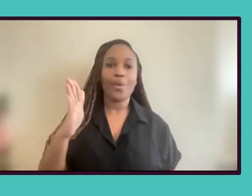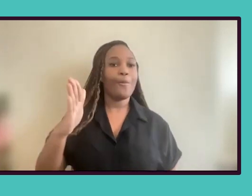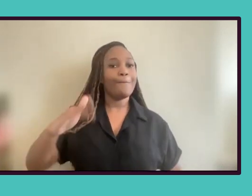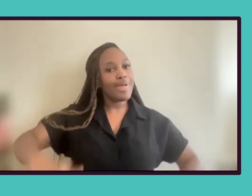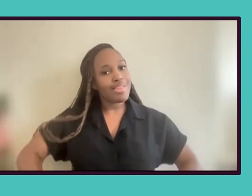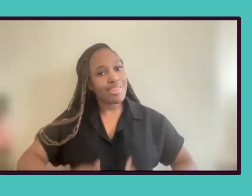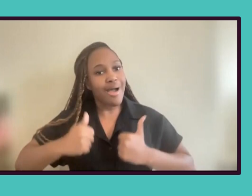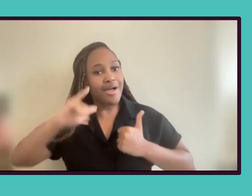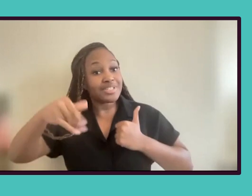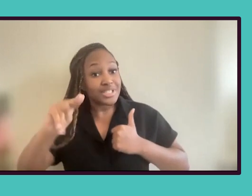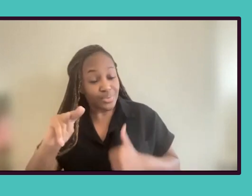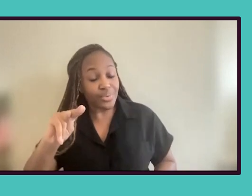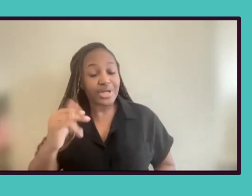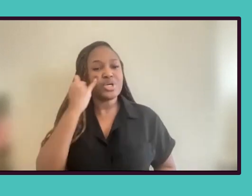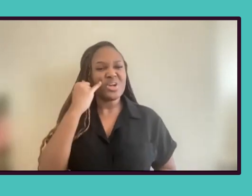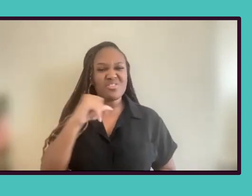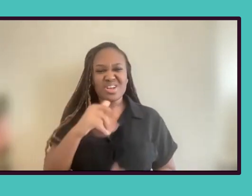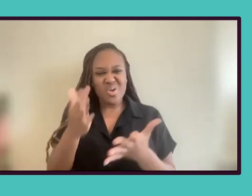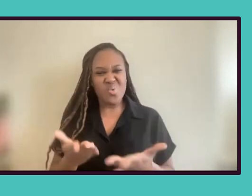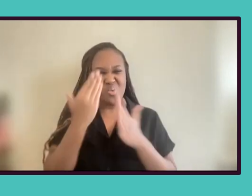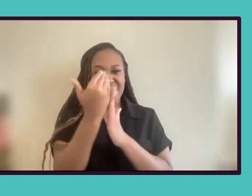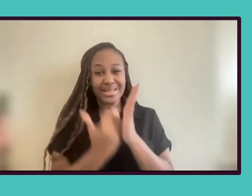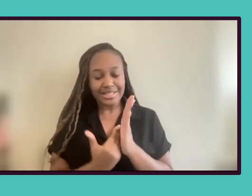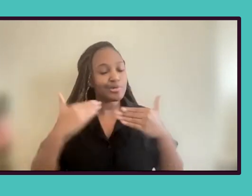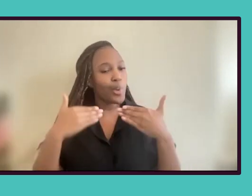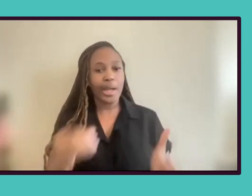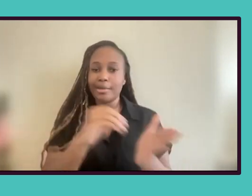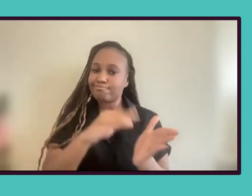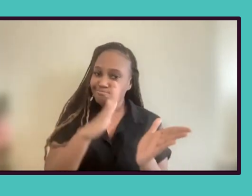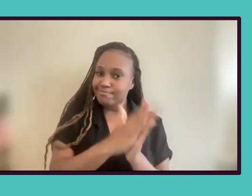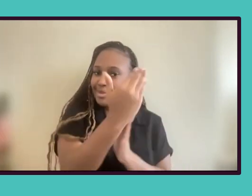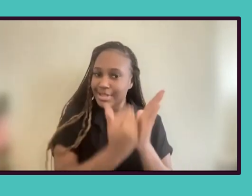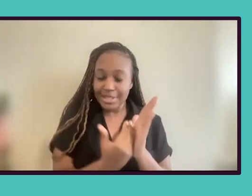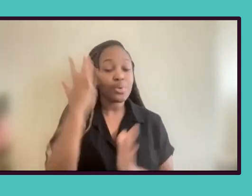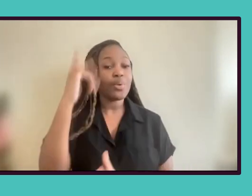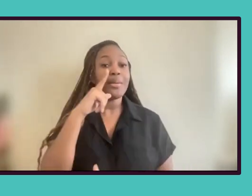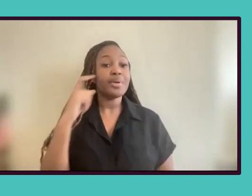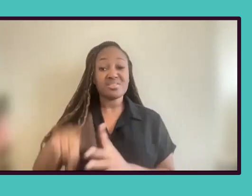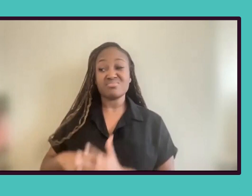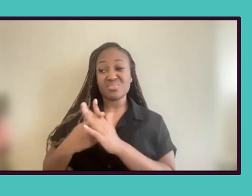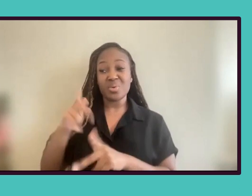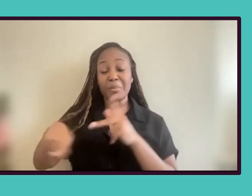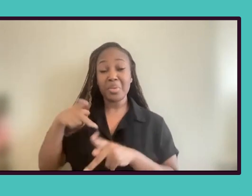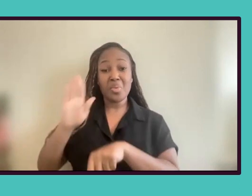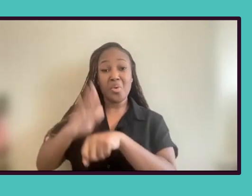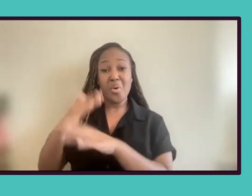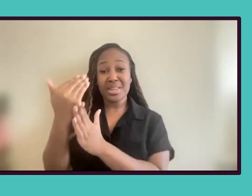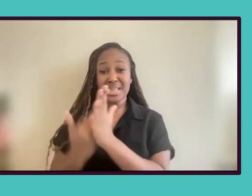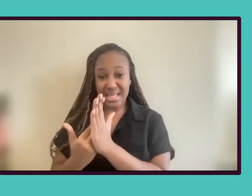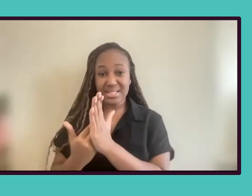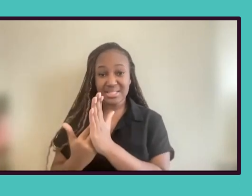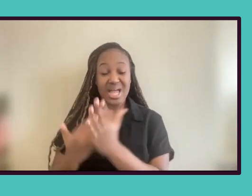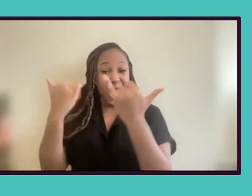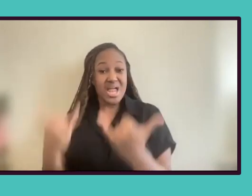So if you're not on the wait list, please put your name on the wait list, because the original people that were on the wait list just got invited to